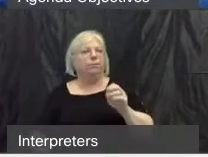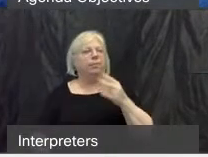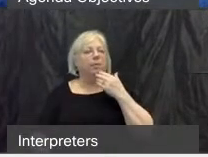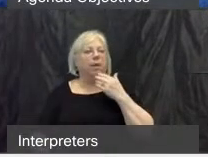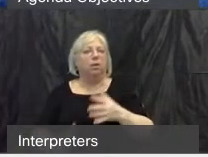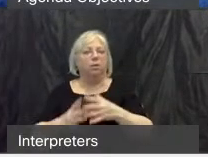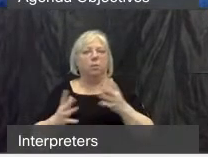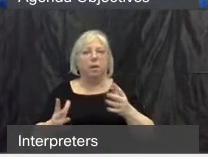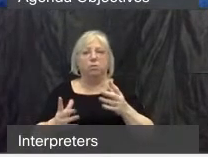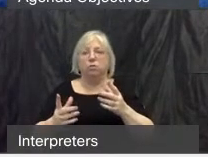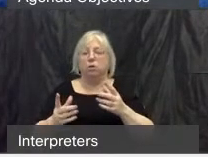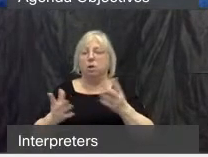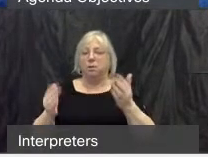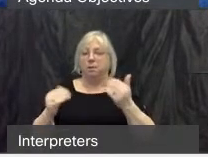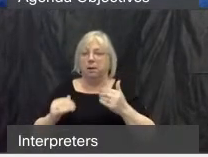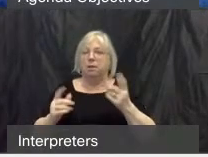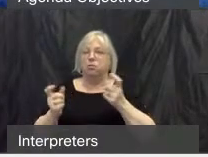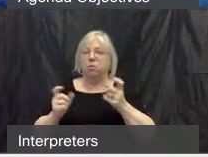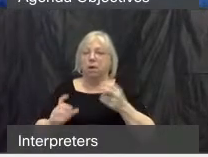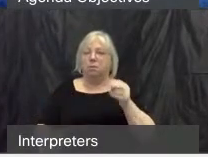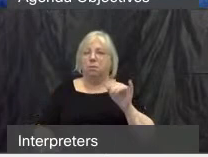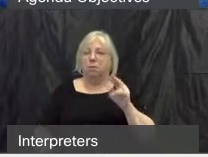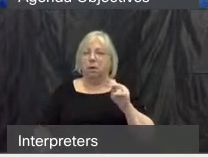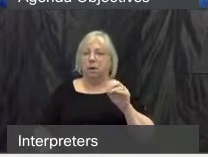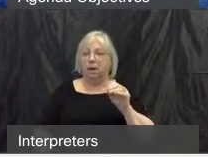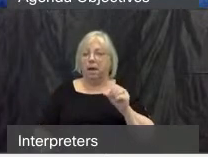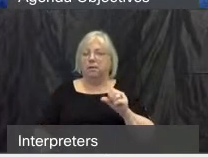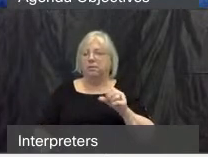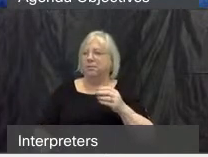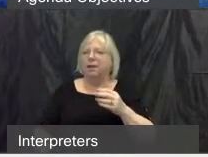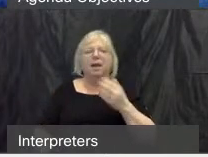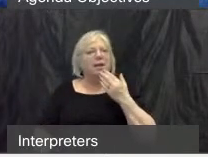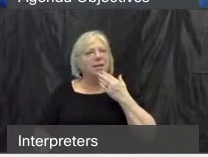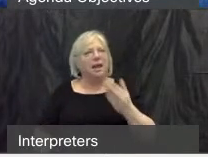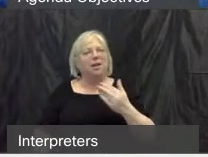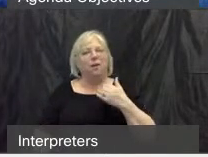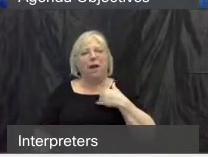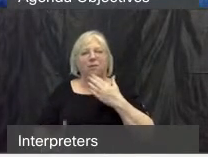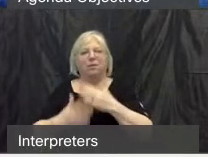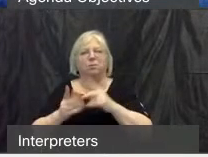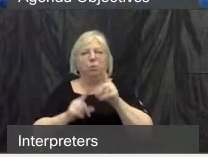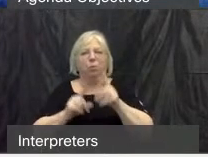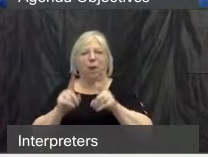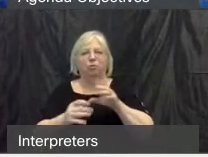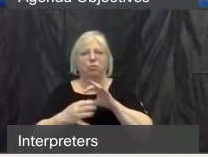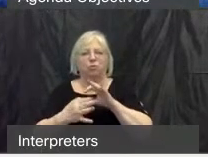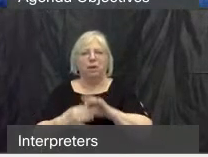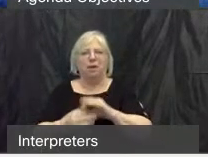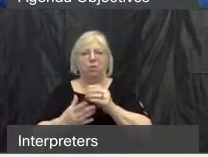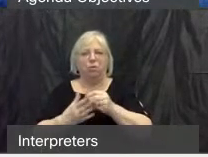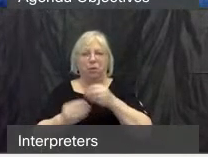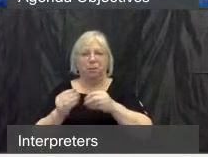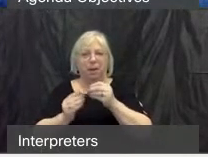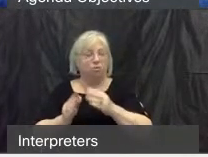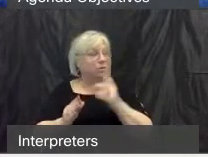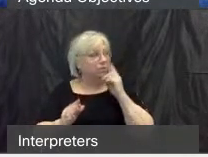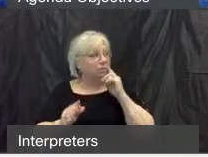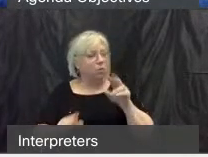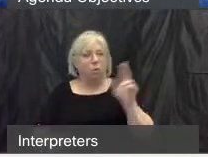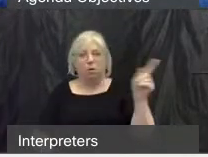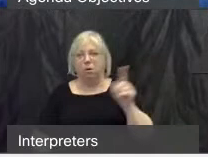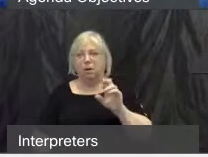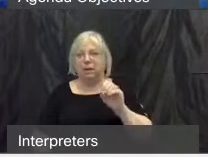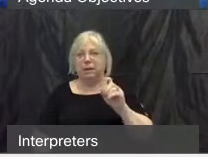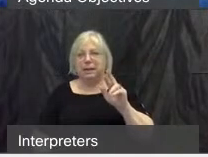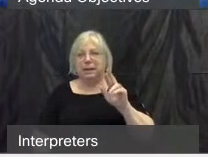much. Director Hines? Thank you, Mayor. I've got some questions on the budget for Sarah.